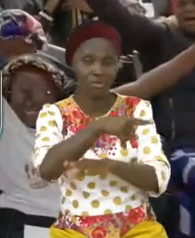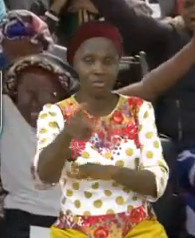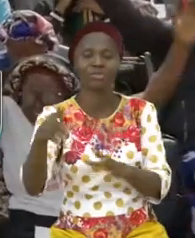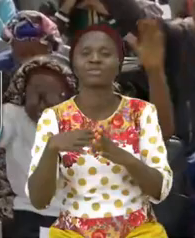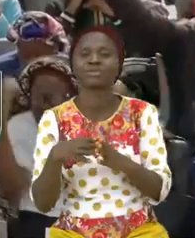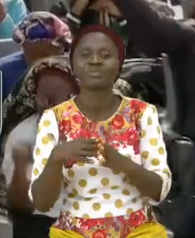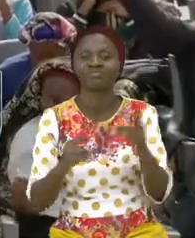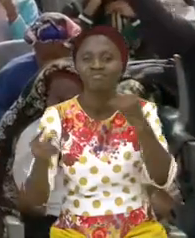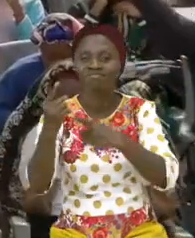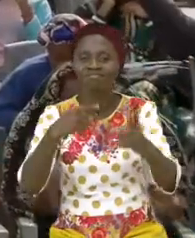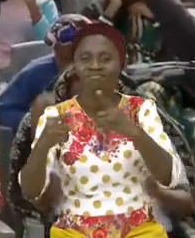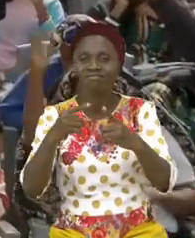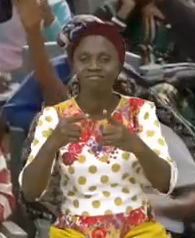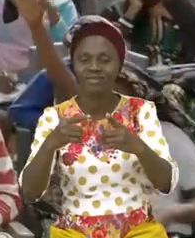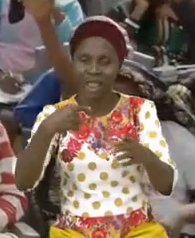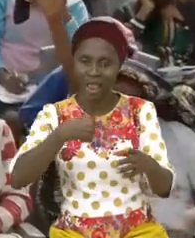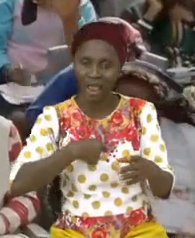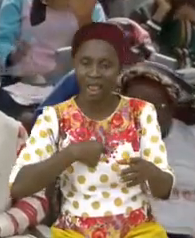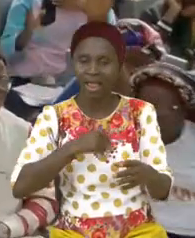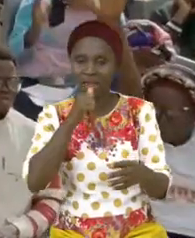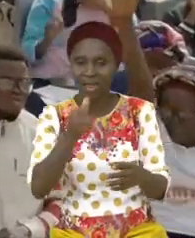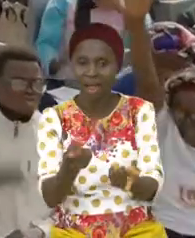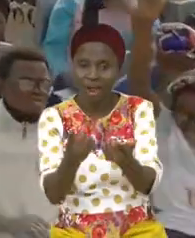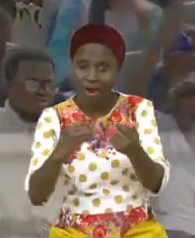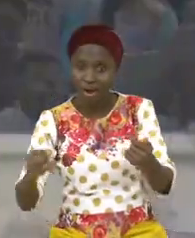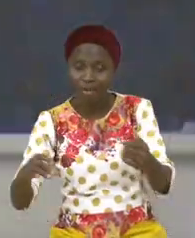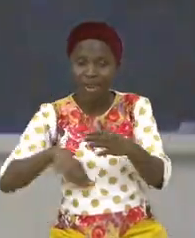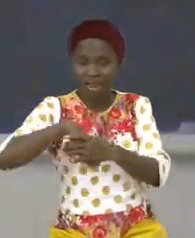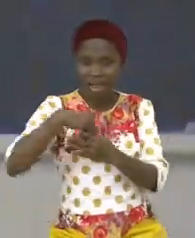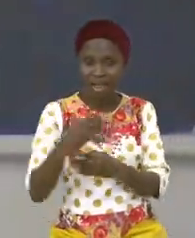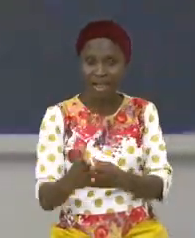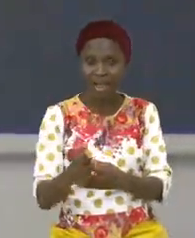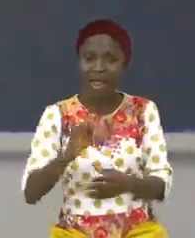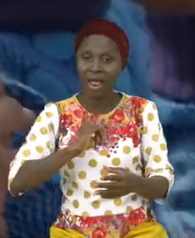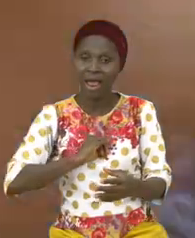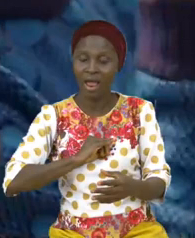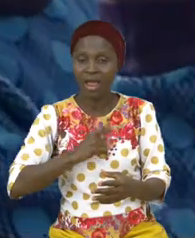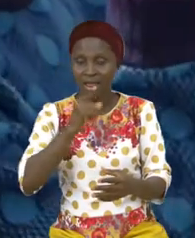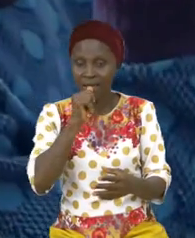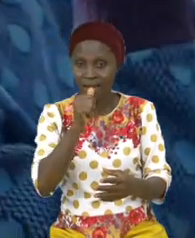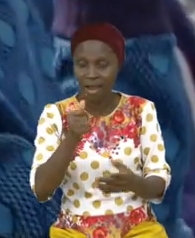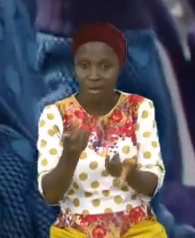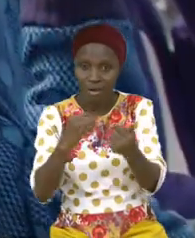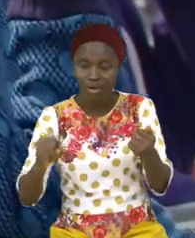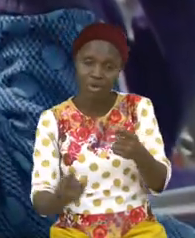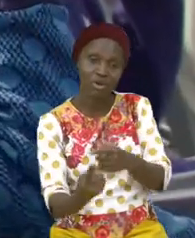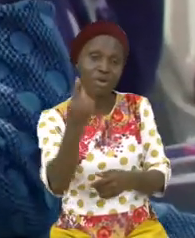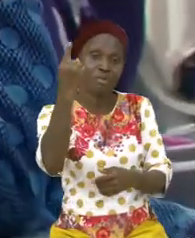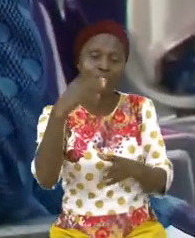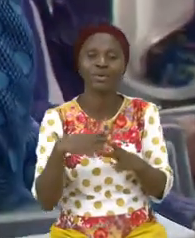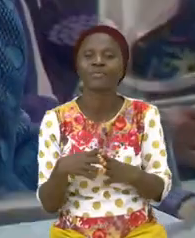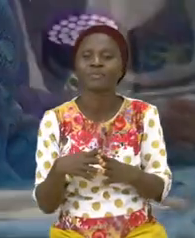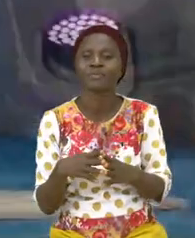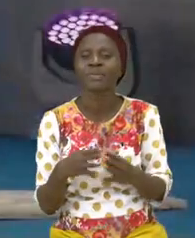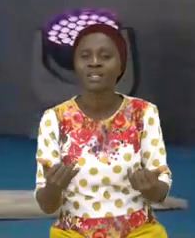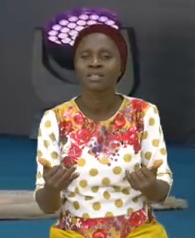Yeah. I am coming up. I said I am coming up. Now, what does it